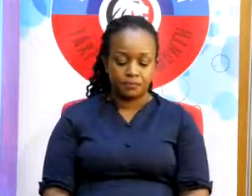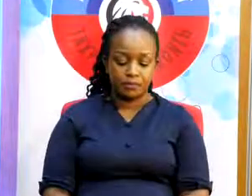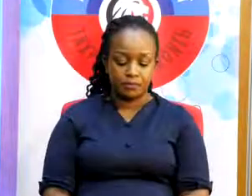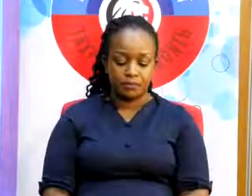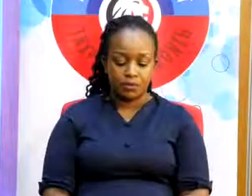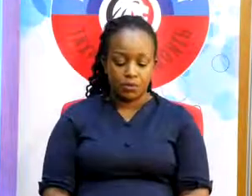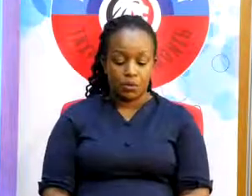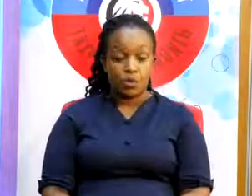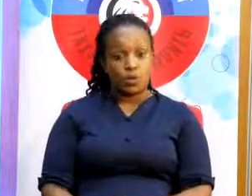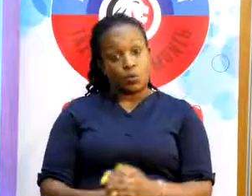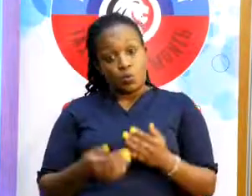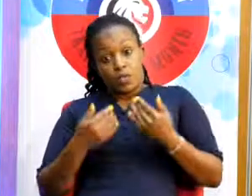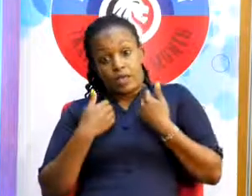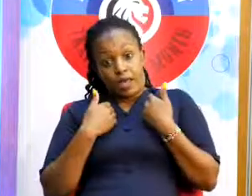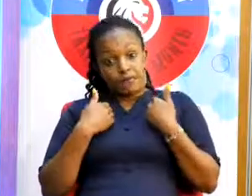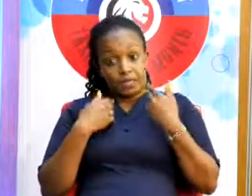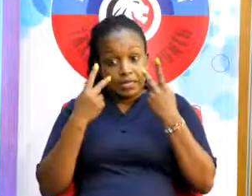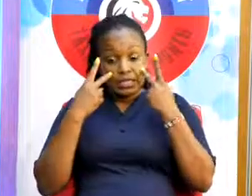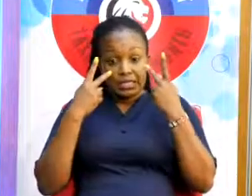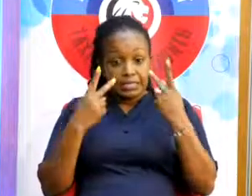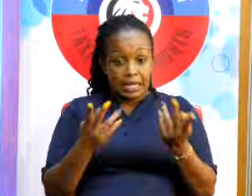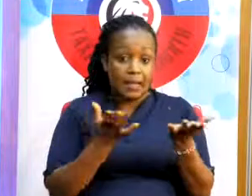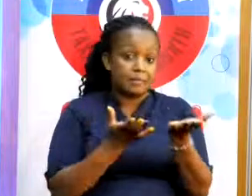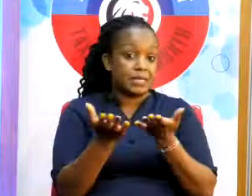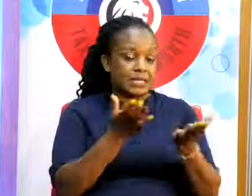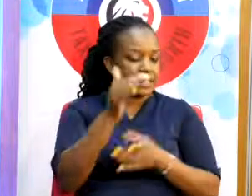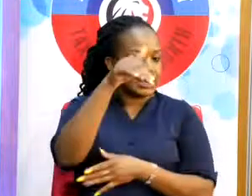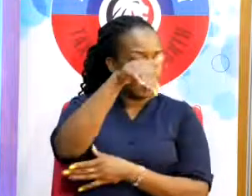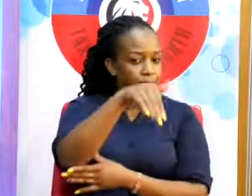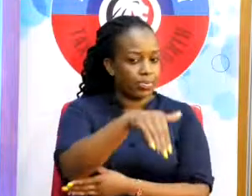We have seen businesses, the level of businesses decline.